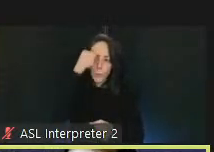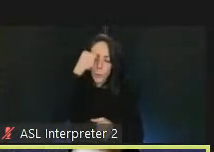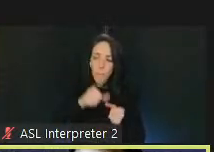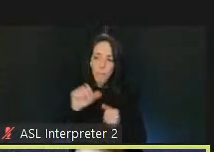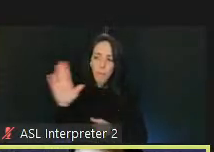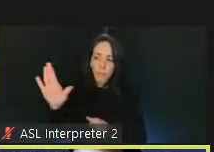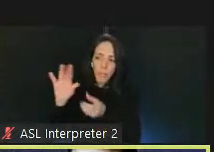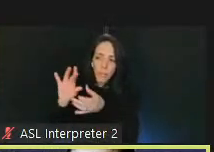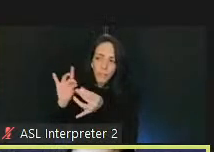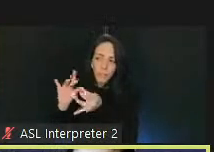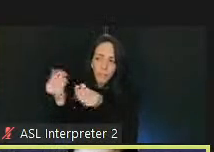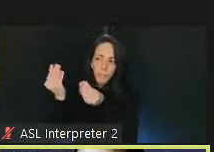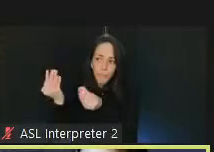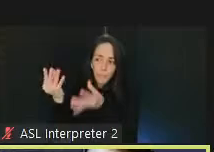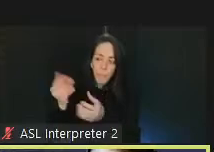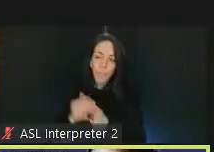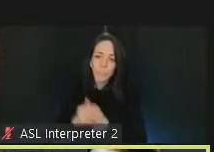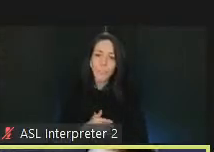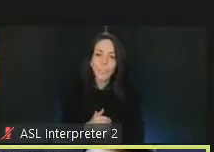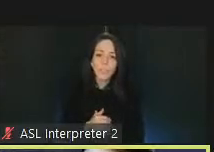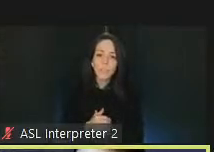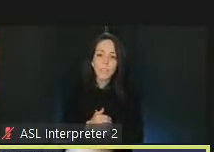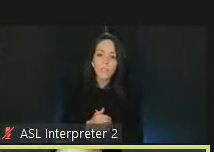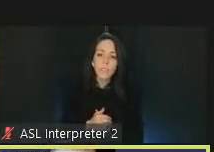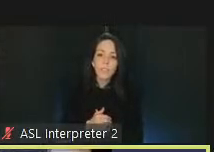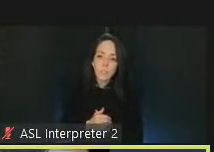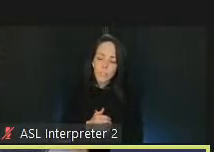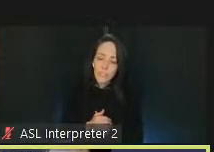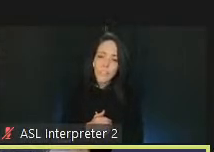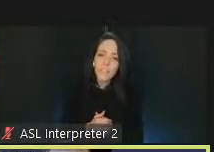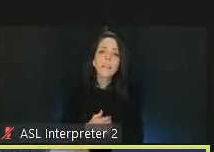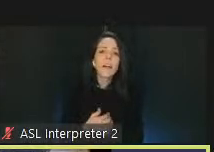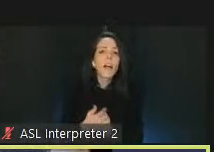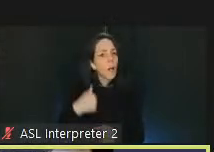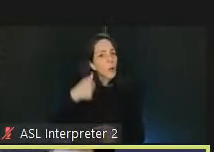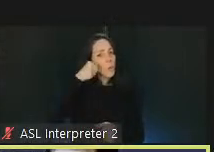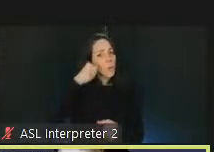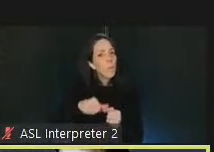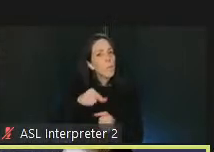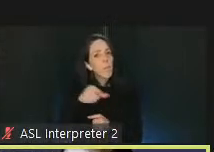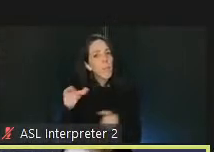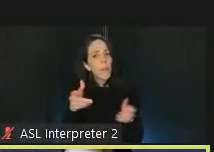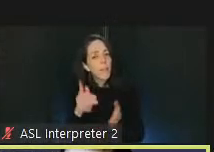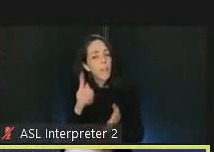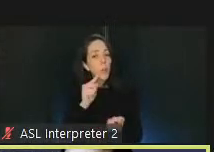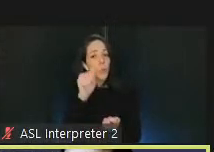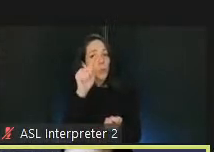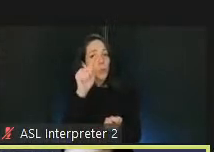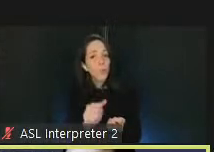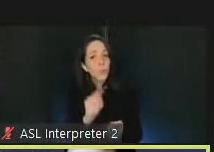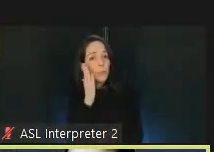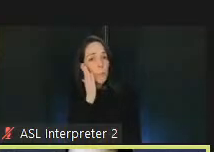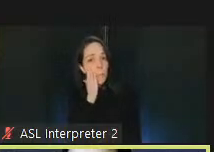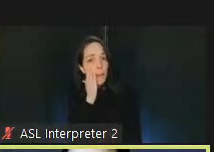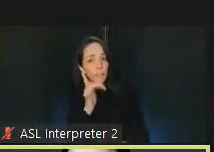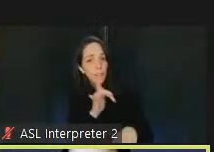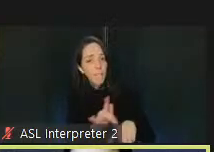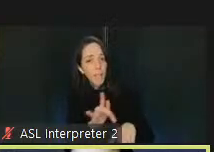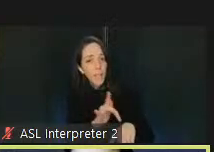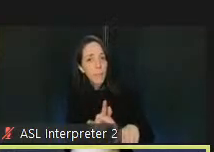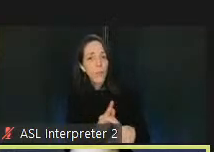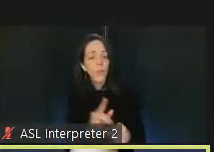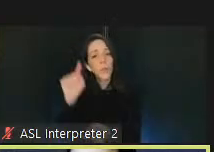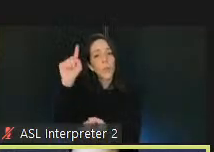there's a mix of reducing beds, reducing services, but I also know there's the challenge